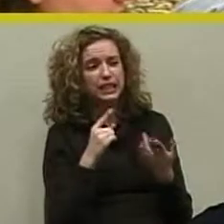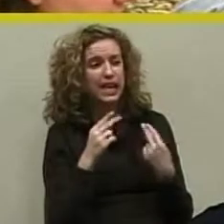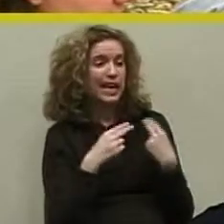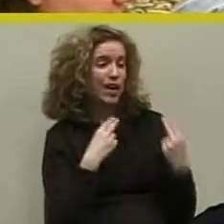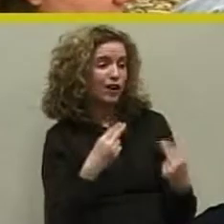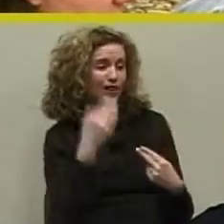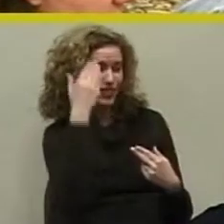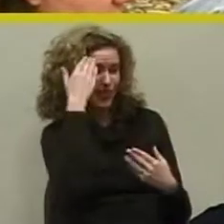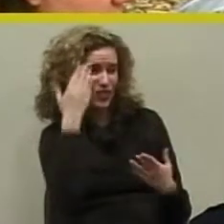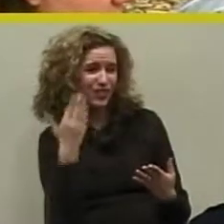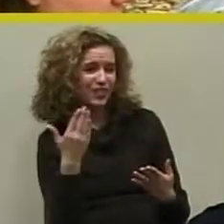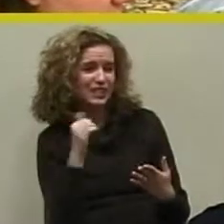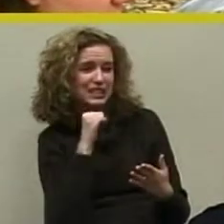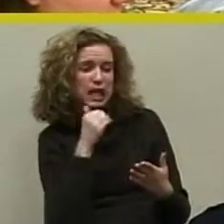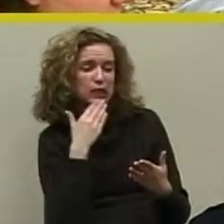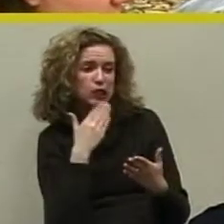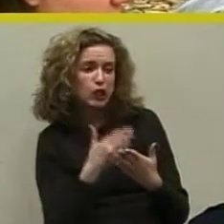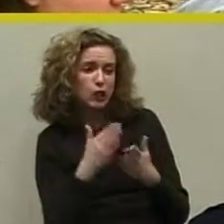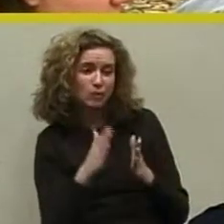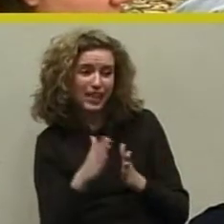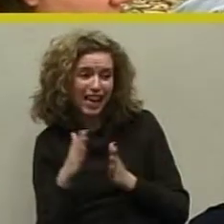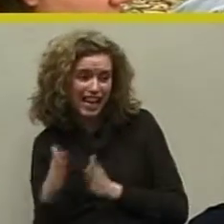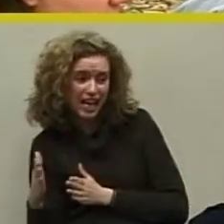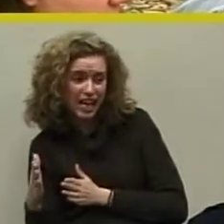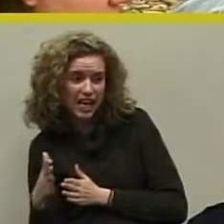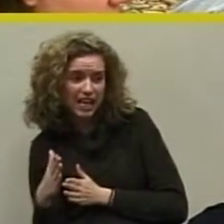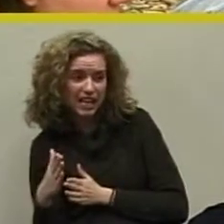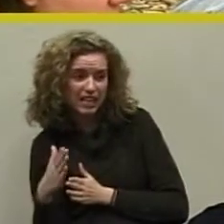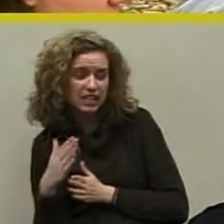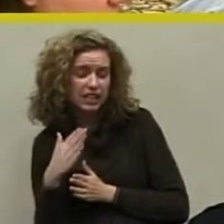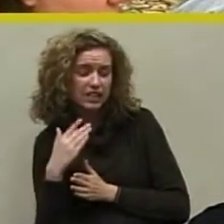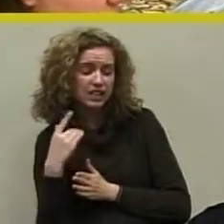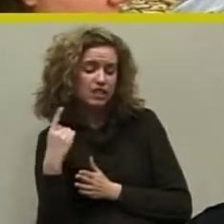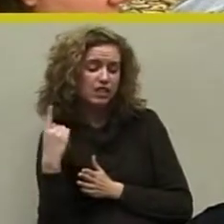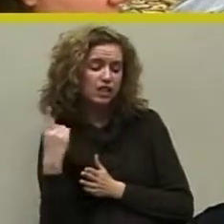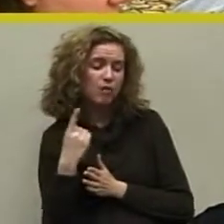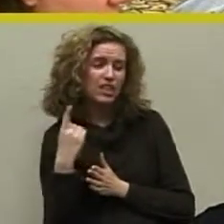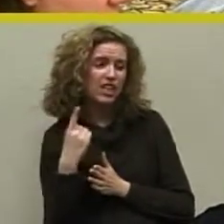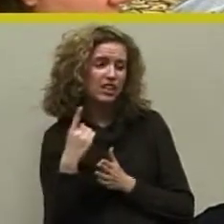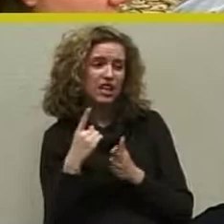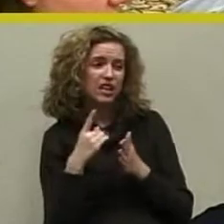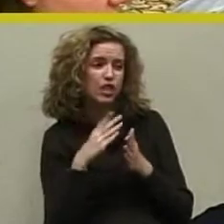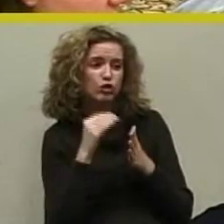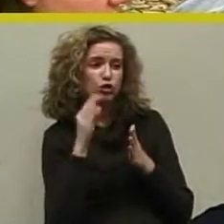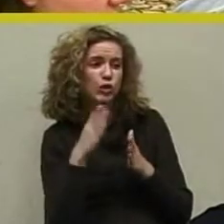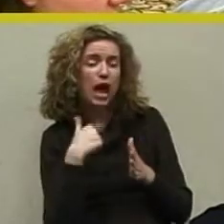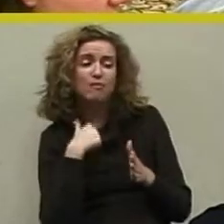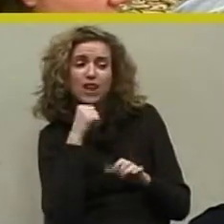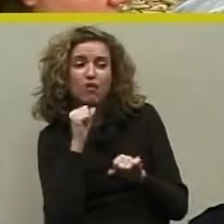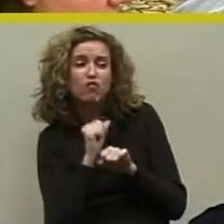not so good behavior plan? And suddenly it's a student that you're not working